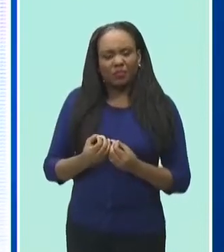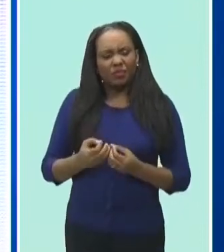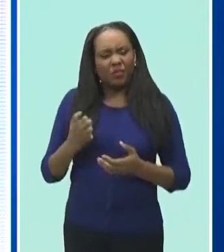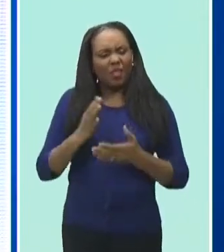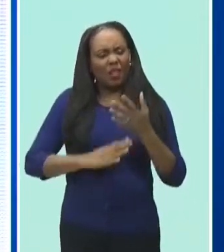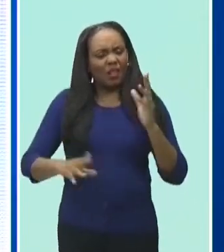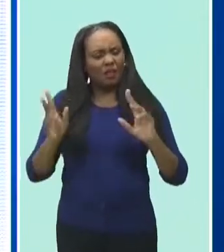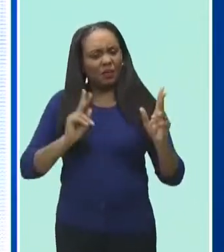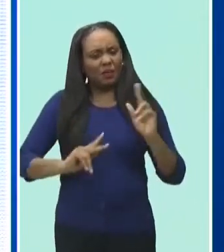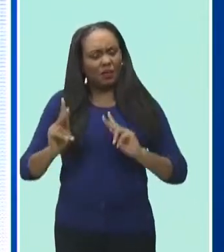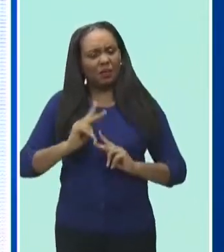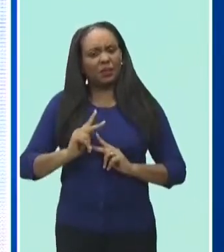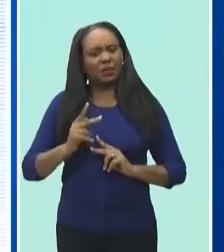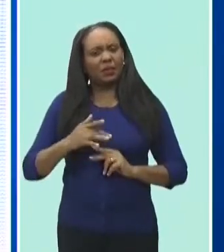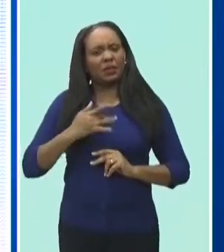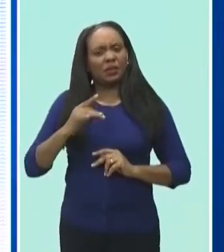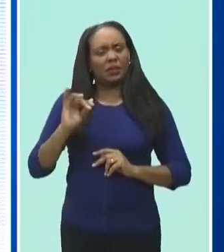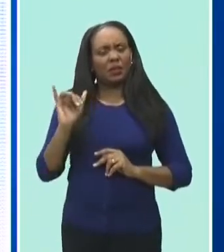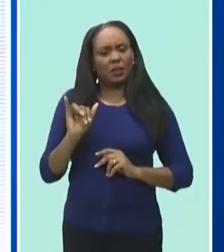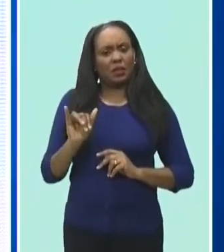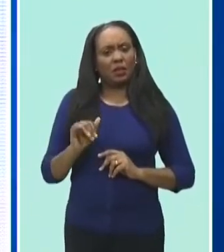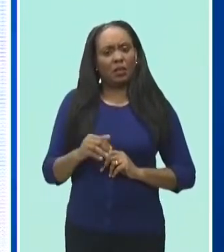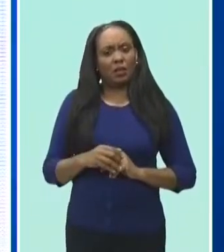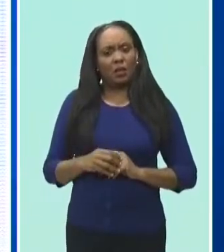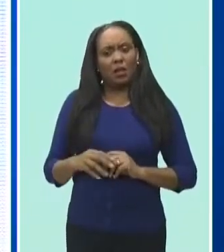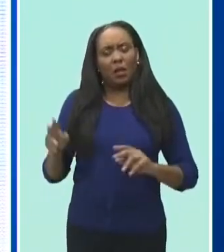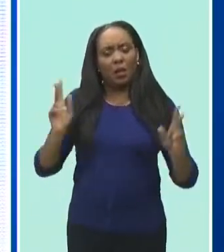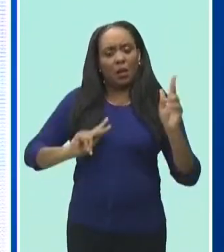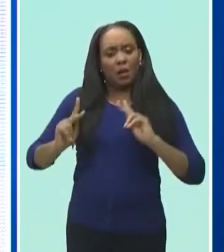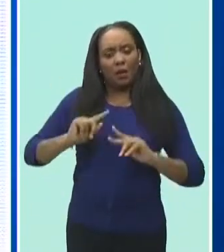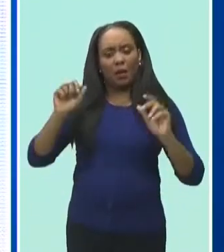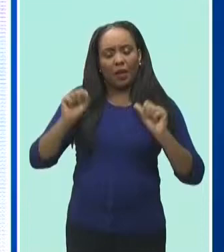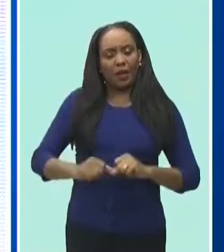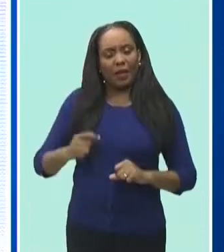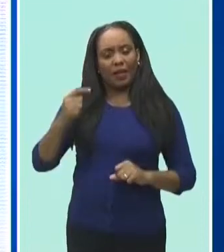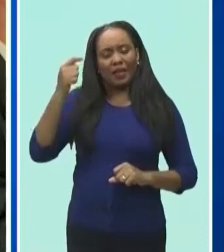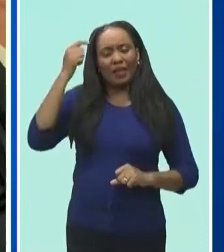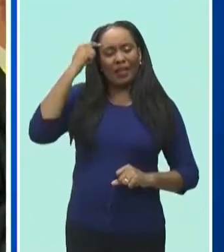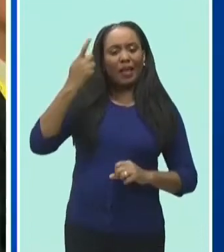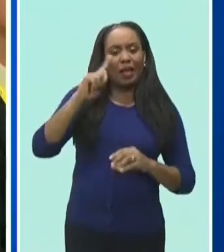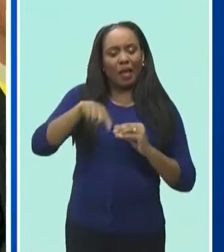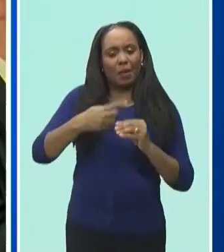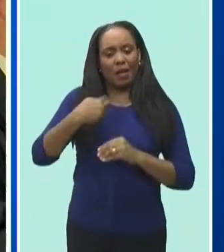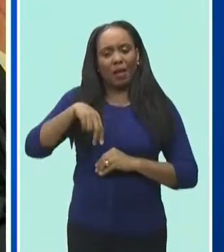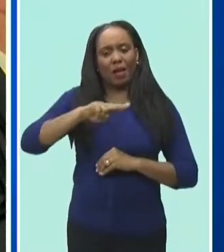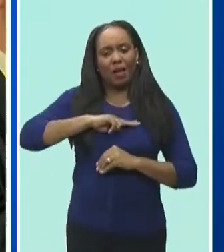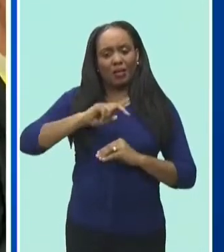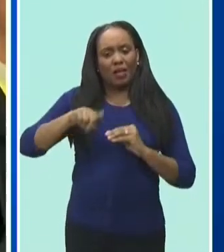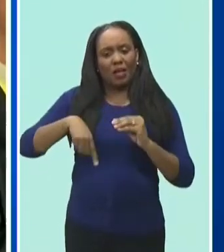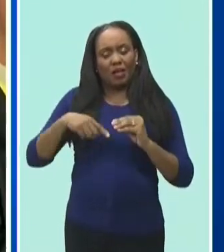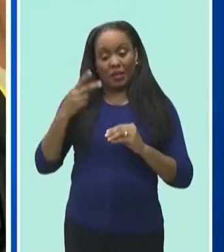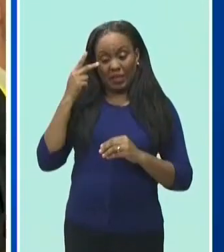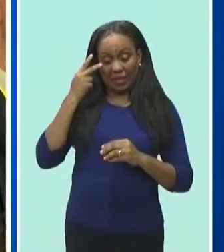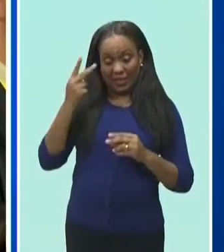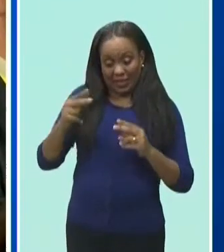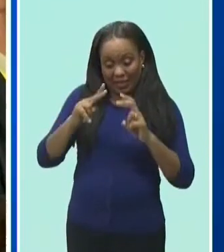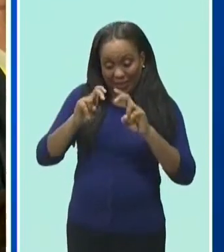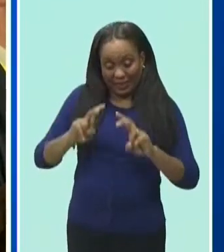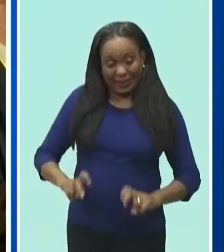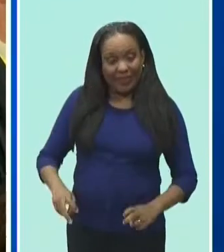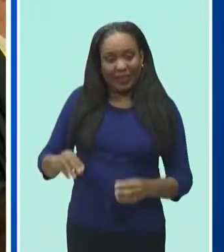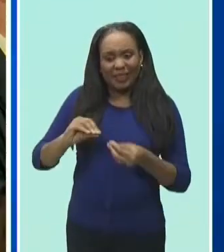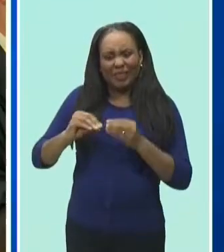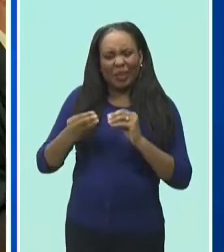graduated on the basis of middle income status purely on GDP and precluded from access